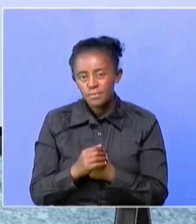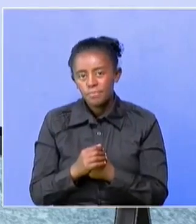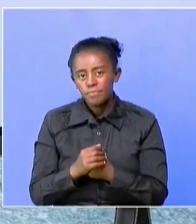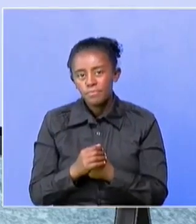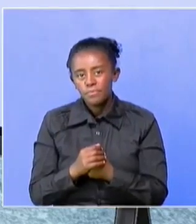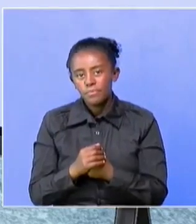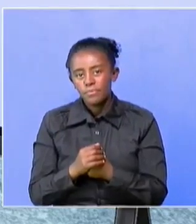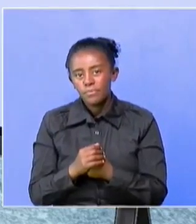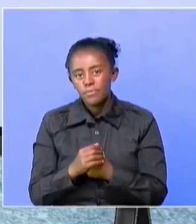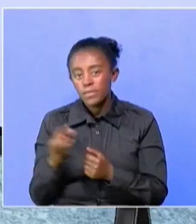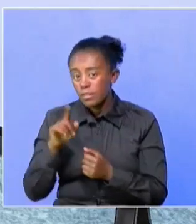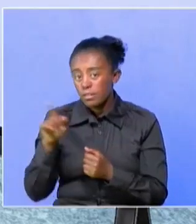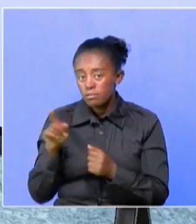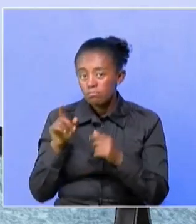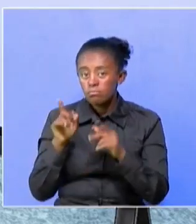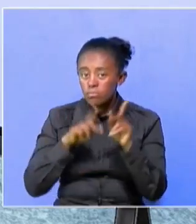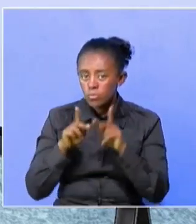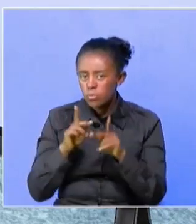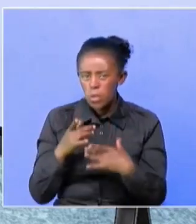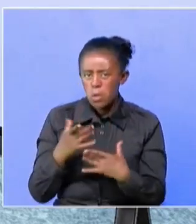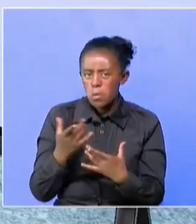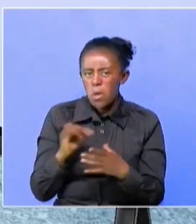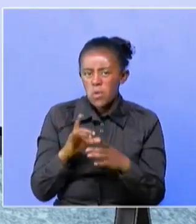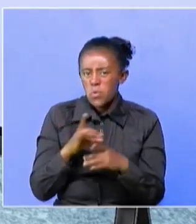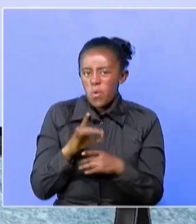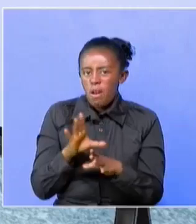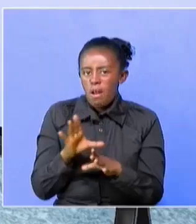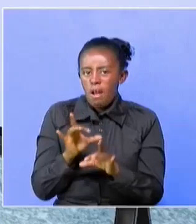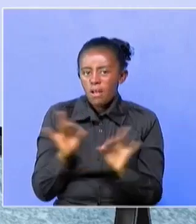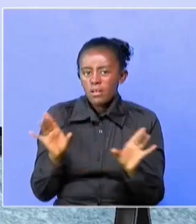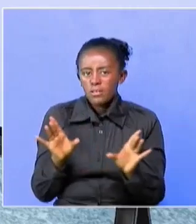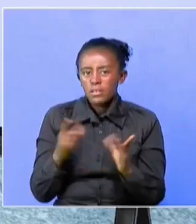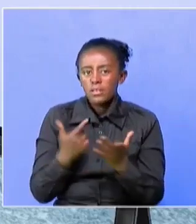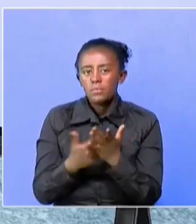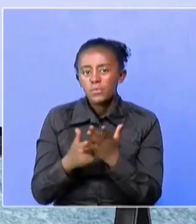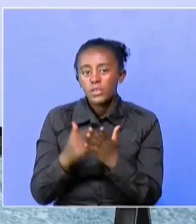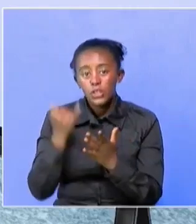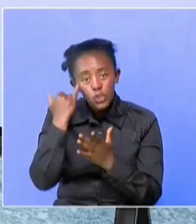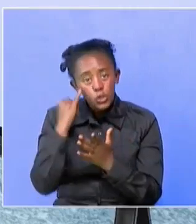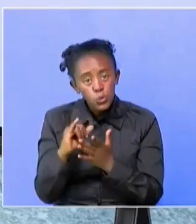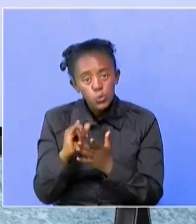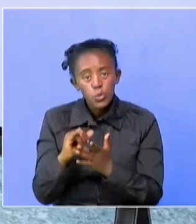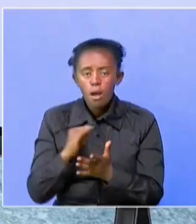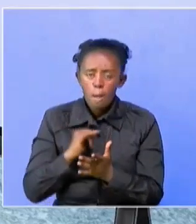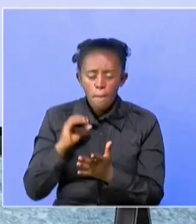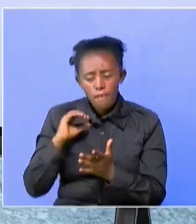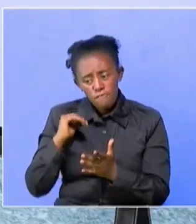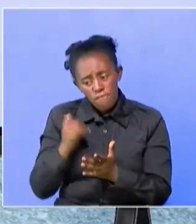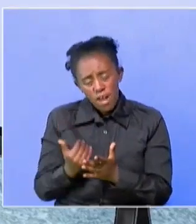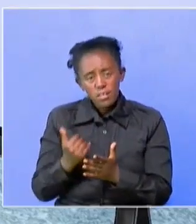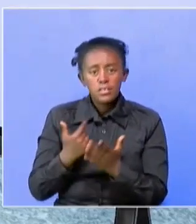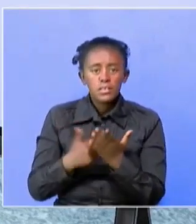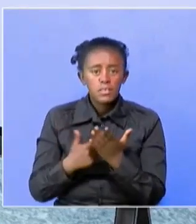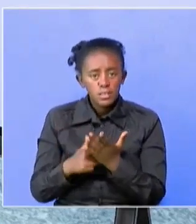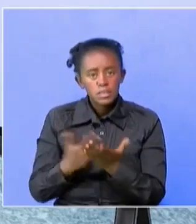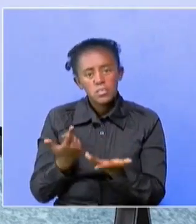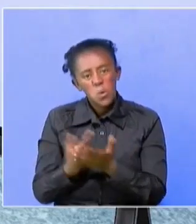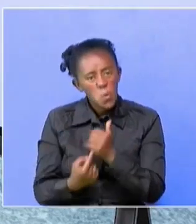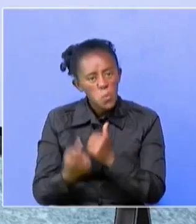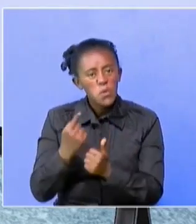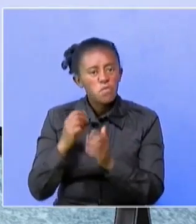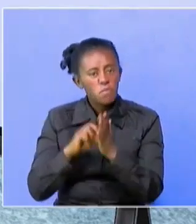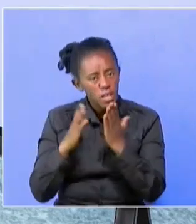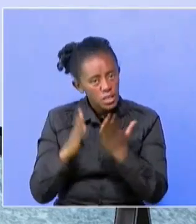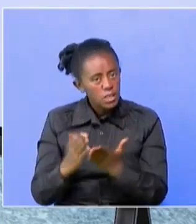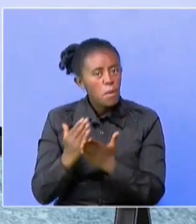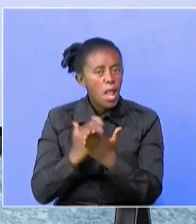Are these people are? I don't like studying in groups. It belongs to this issue. I'm afraid studying alone makes me effective in my lesson